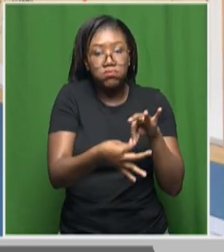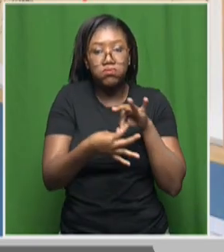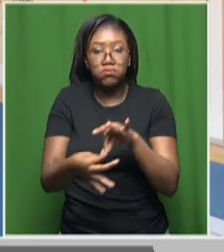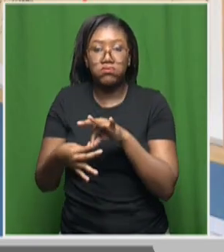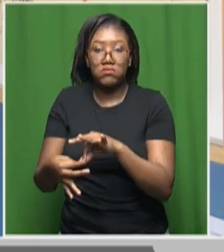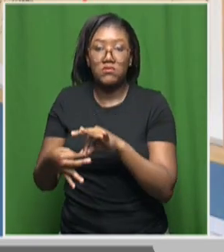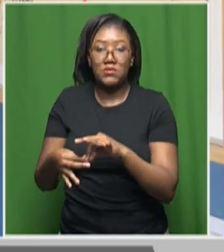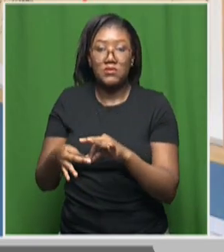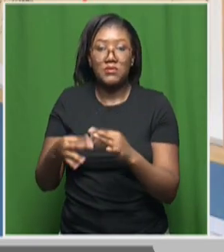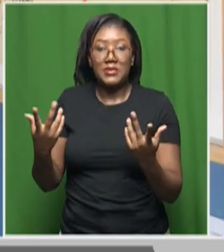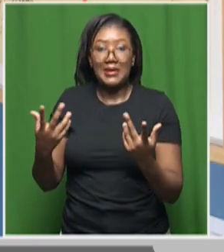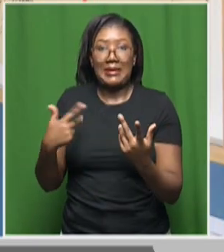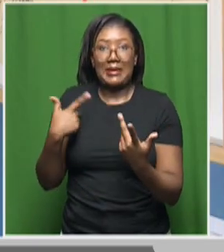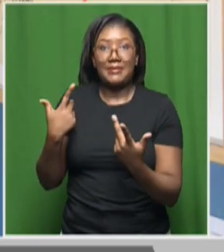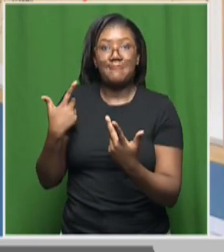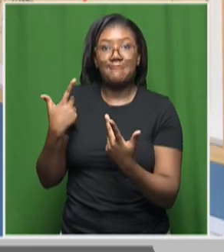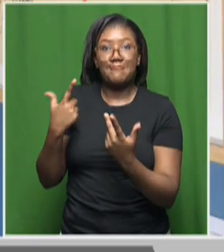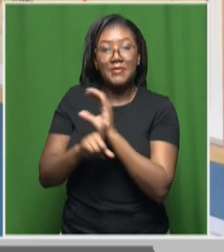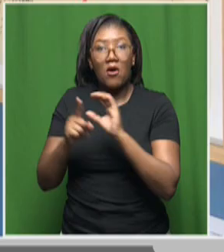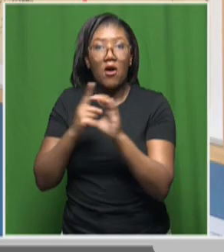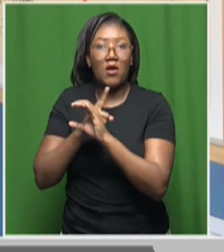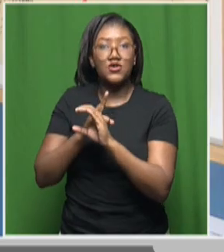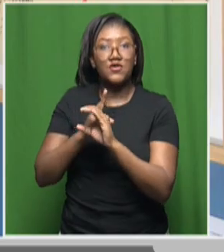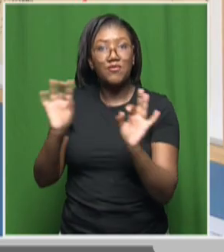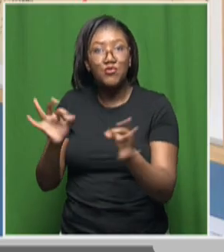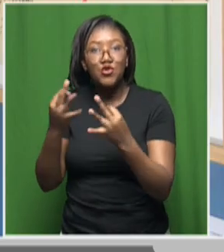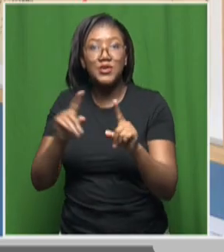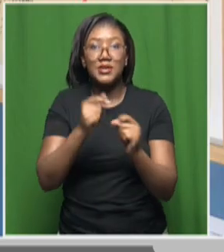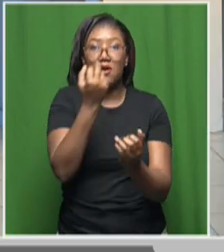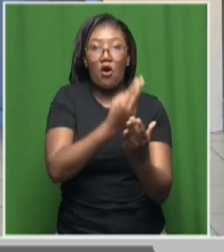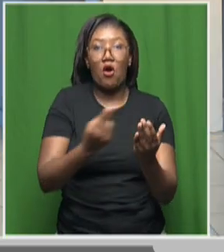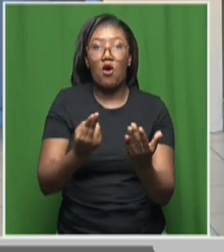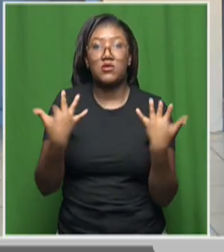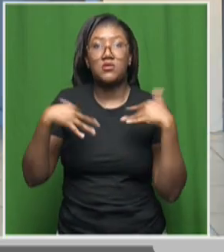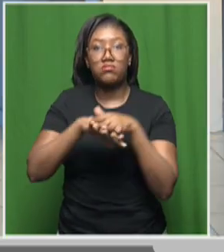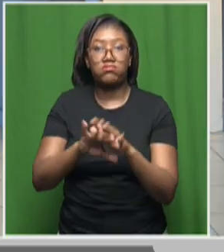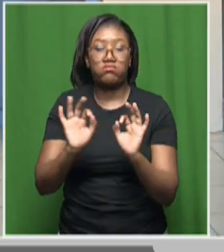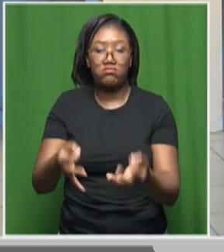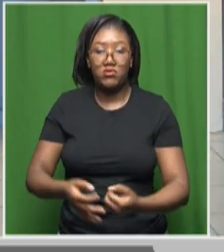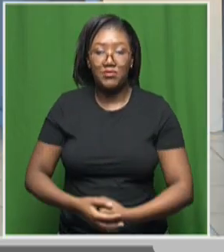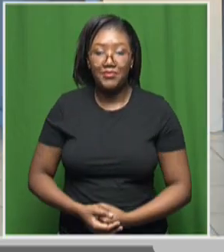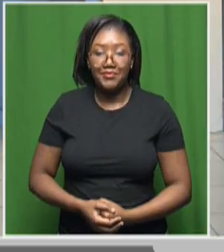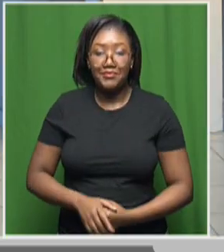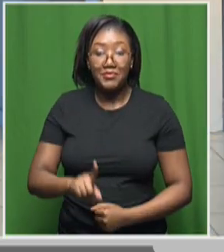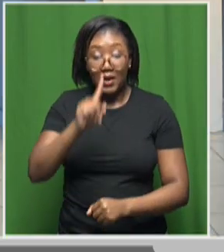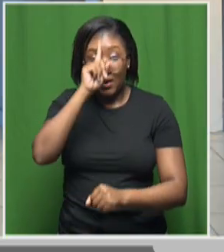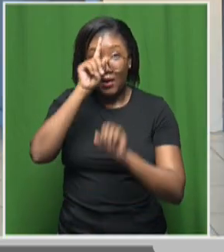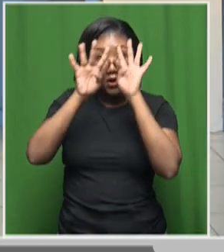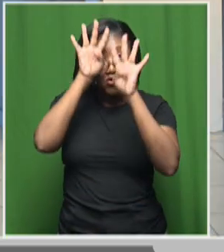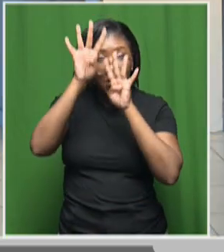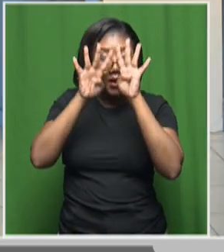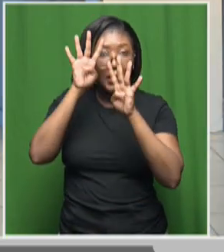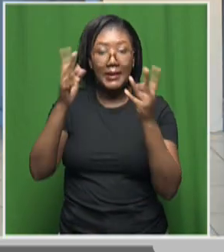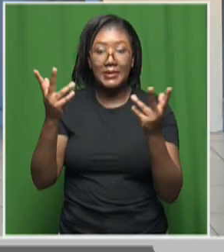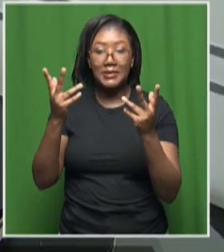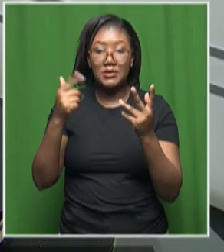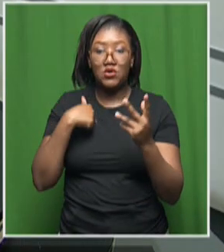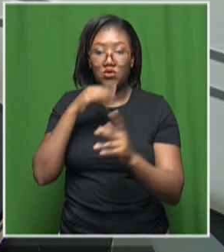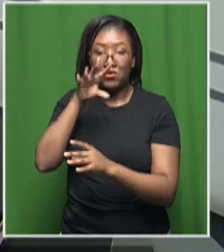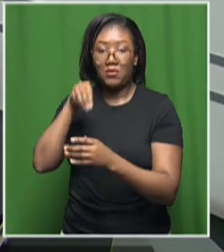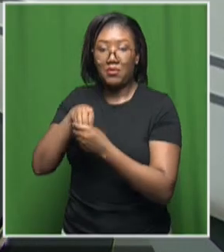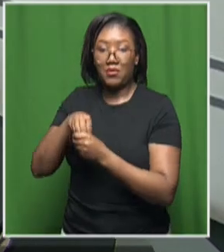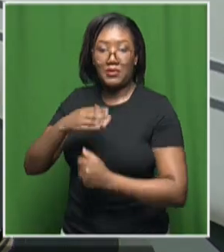the tradition itself, you know. So what was the creative process like? Because over the years you would have also evolved as an artist, found